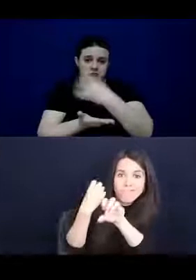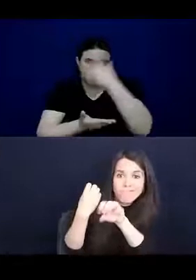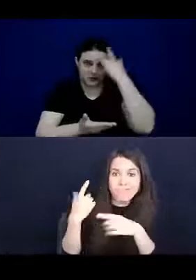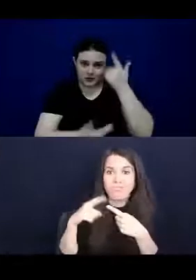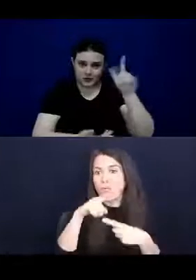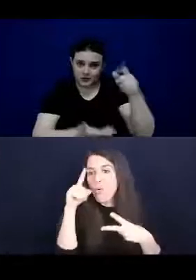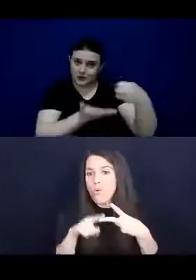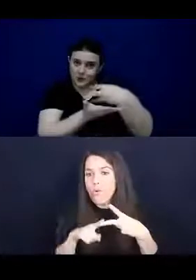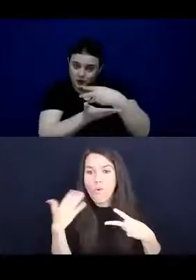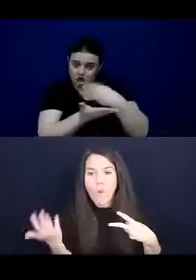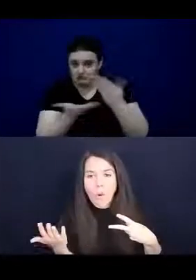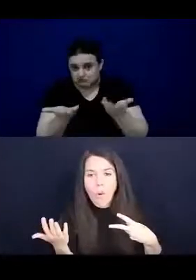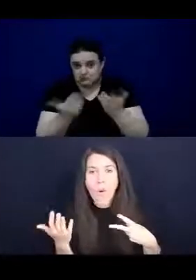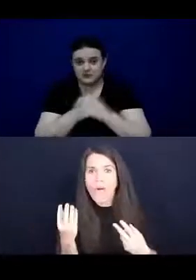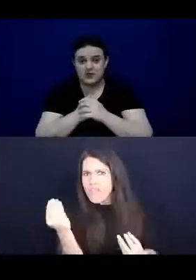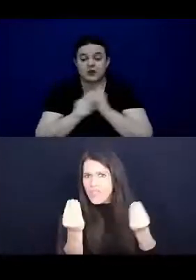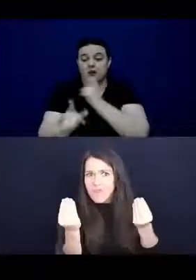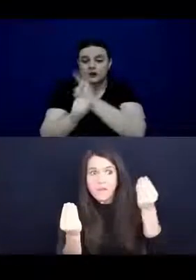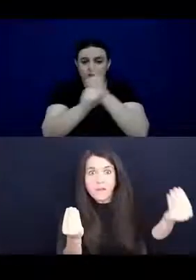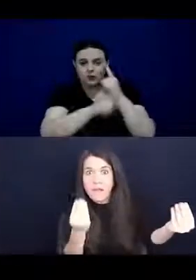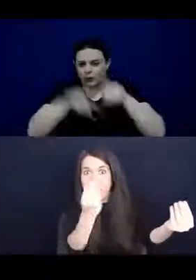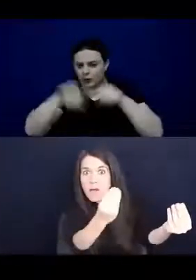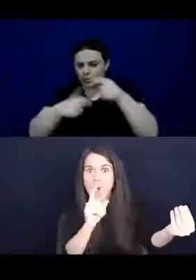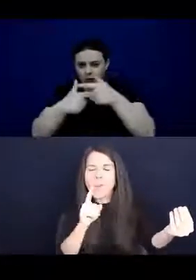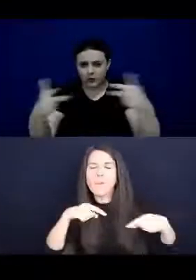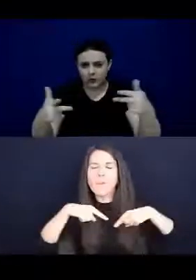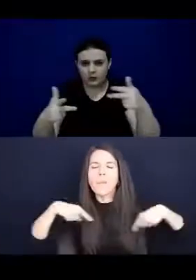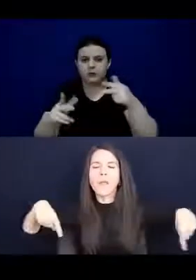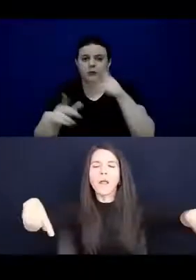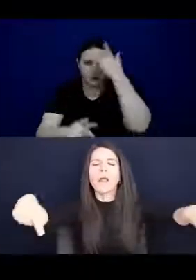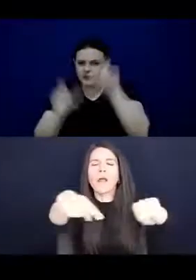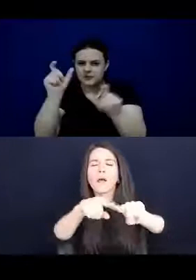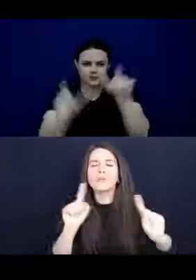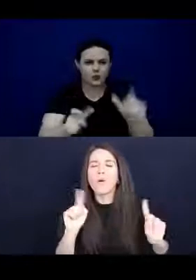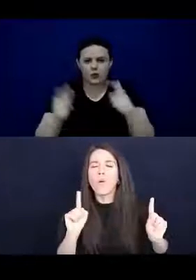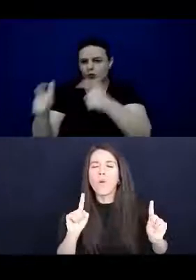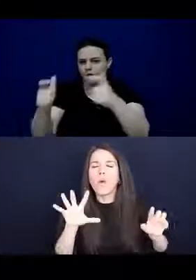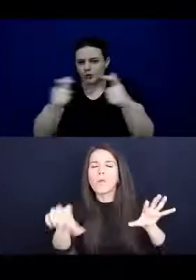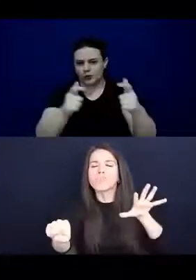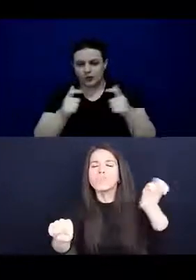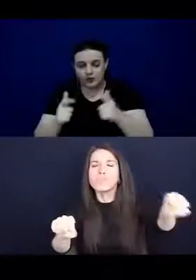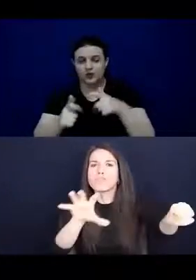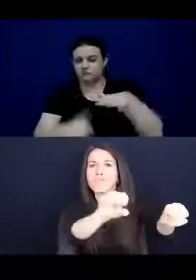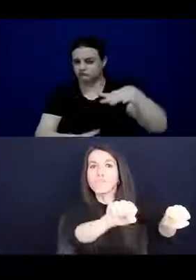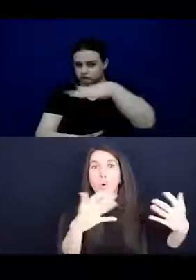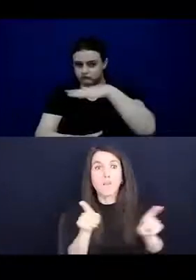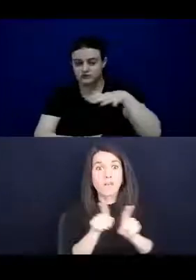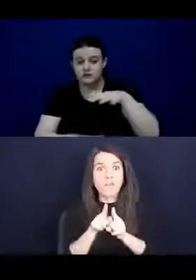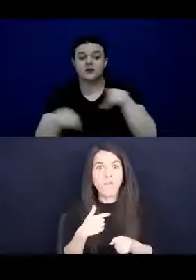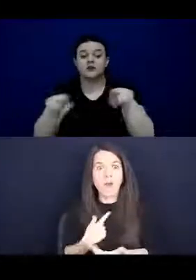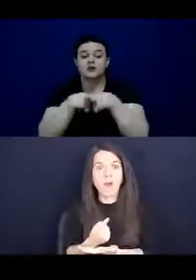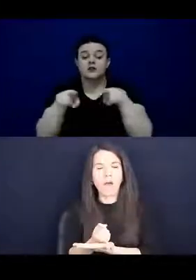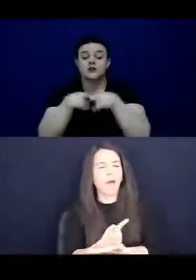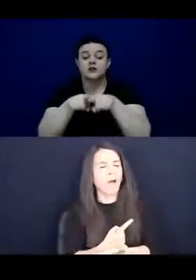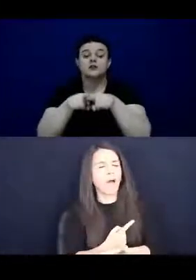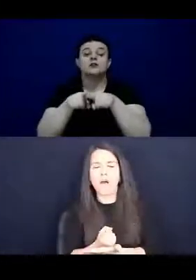identifying objects, people, and places that may be in the environment, and also orienting yourself. So working out where